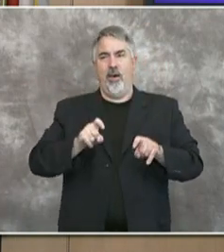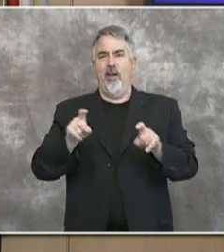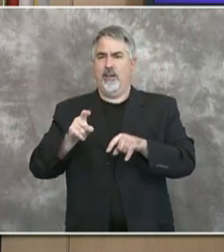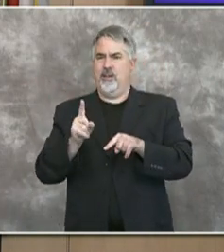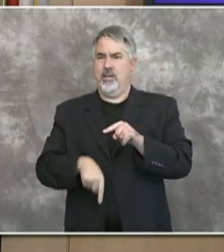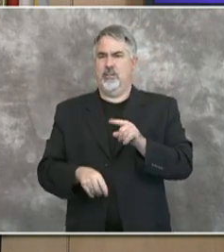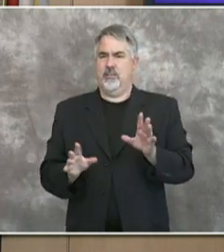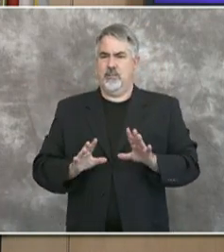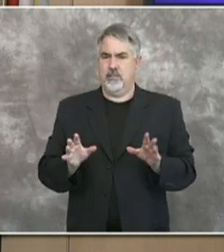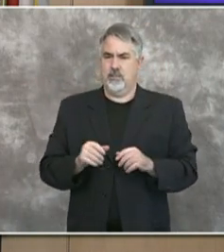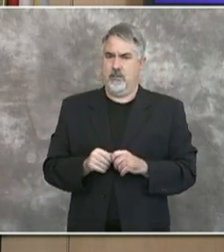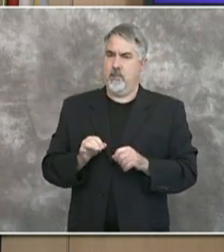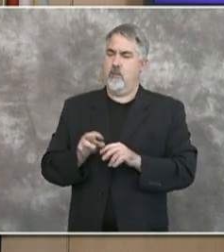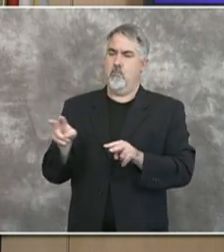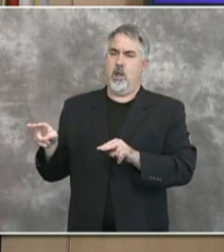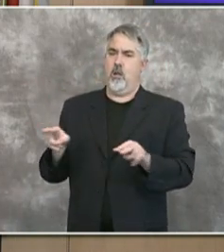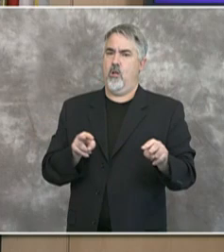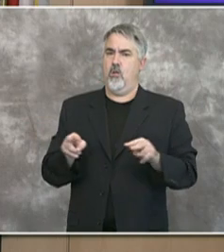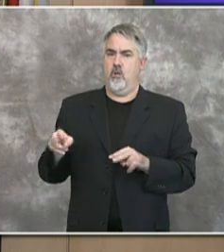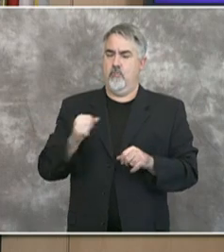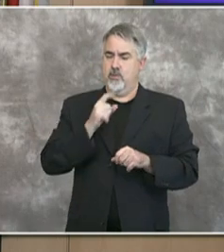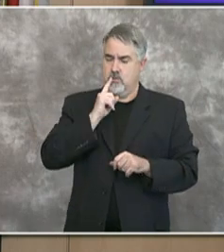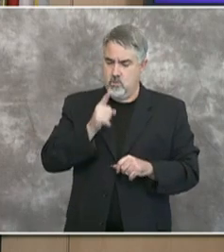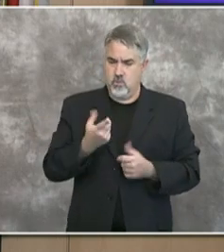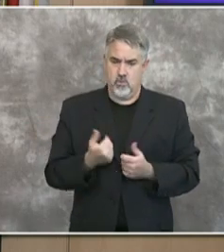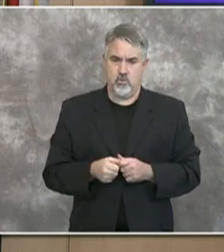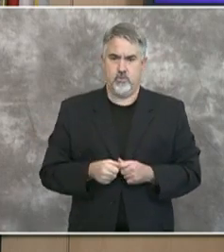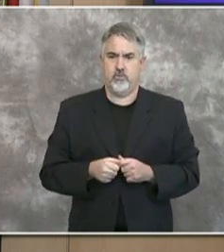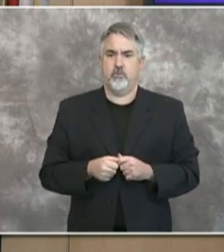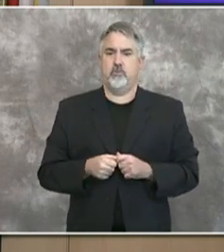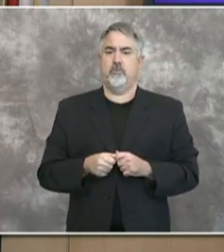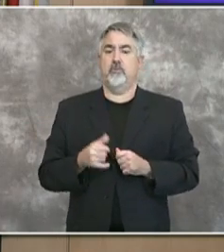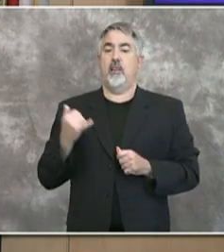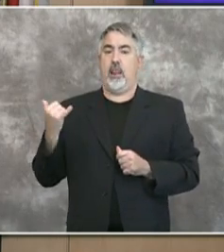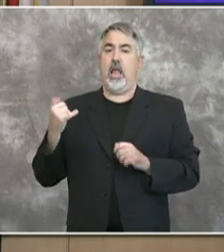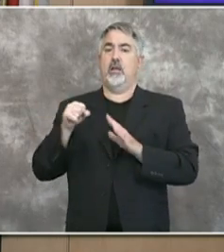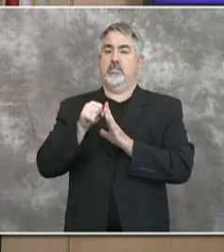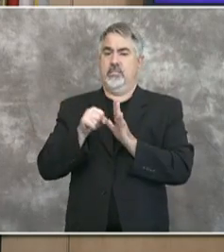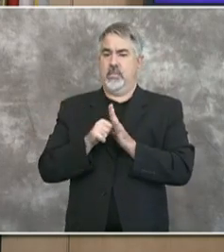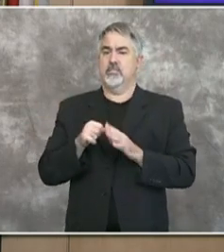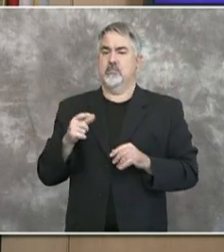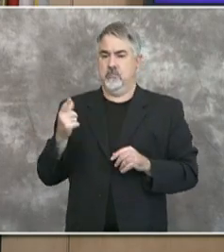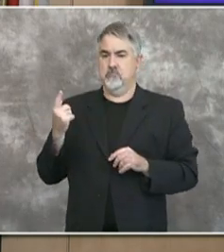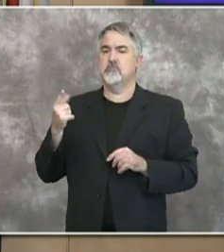again, what they're currently doing has been okayed by the state laboratory field services.